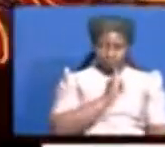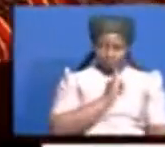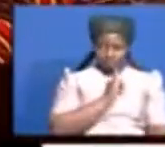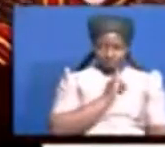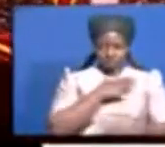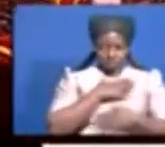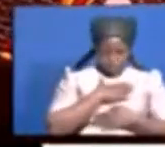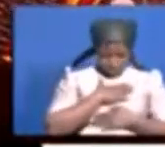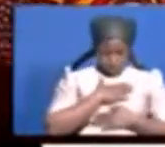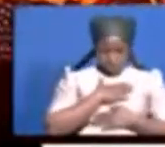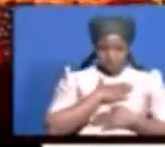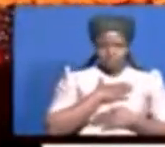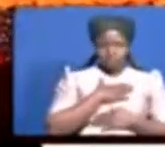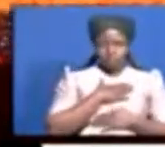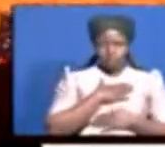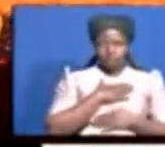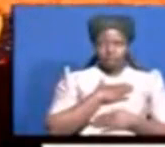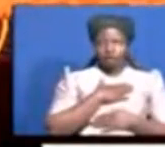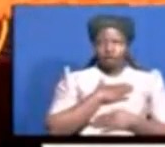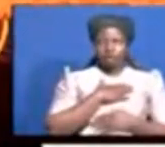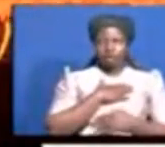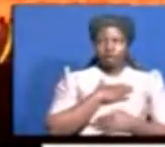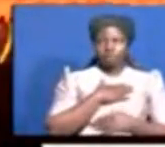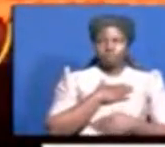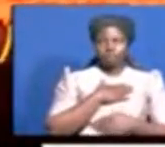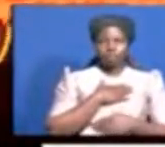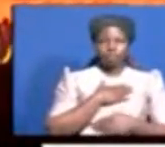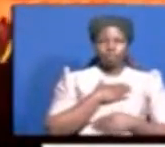Honorable Dr. Paul Kimani Wamatangi,